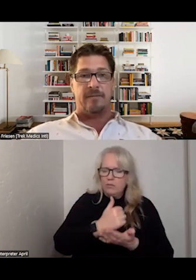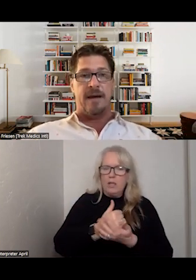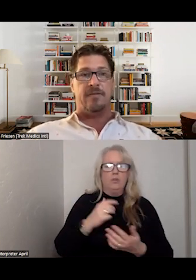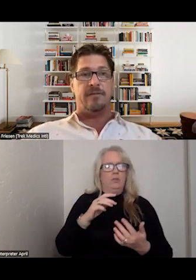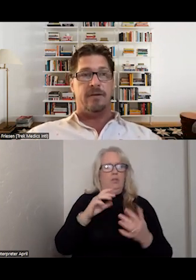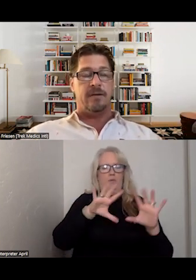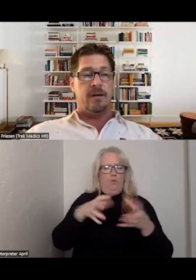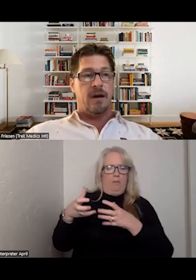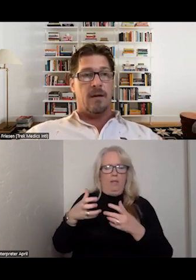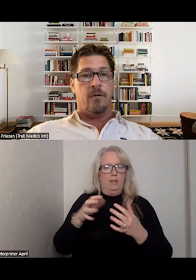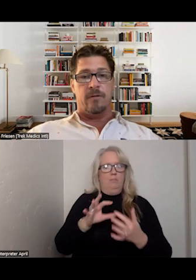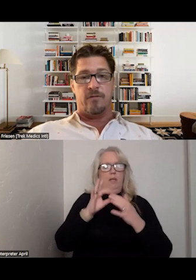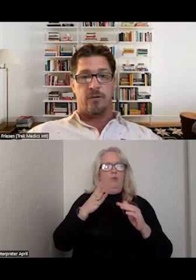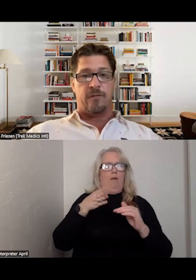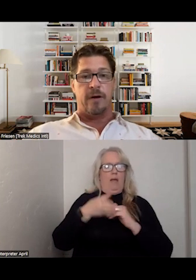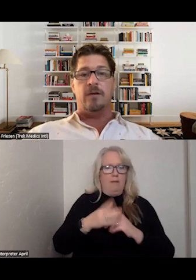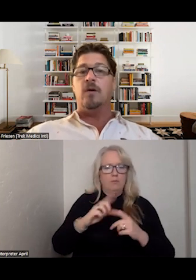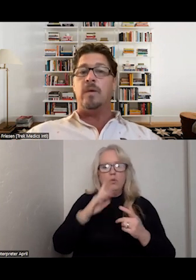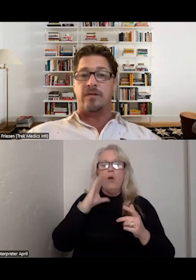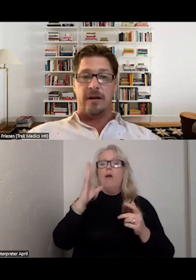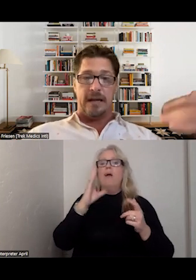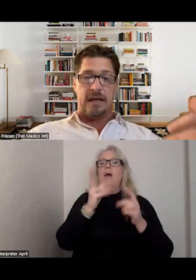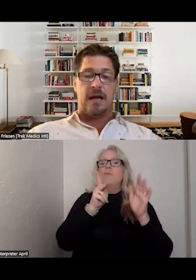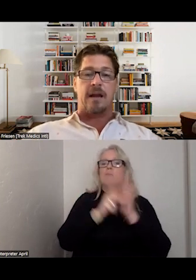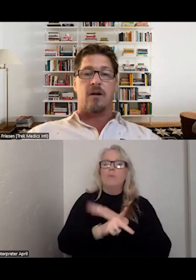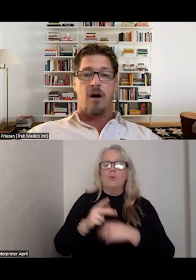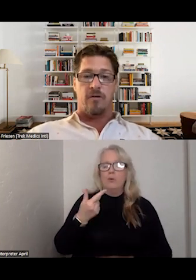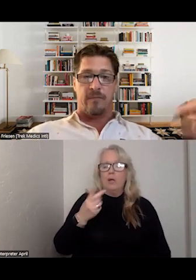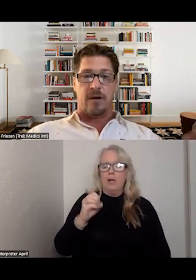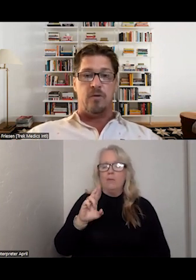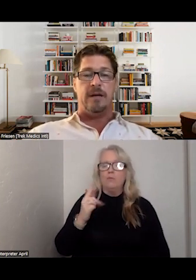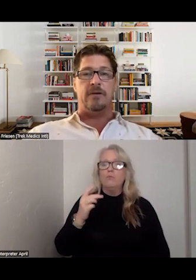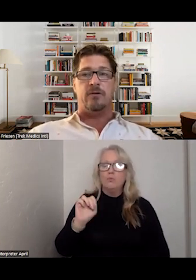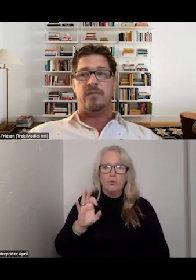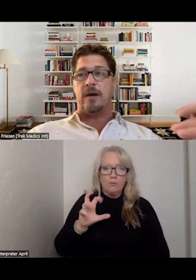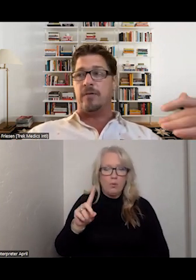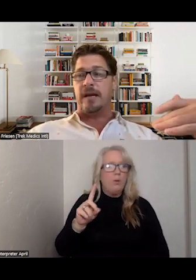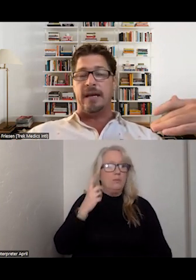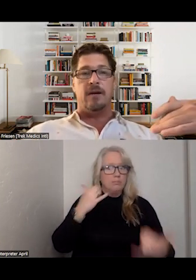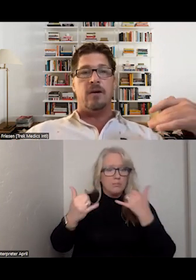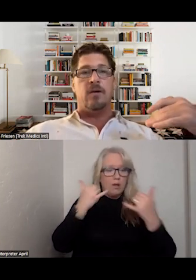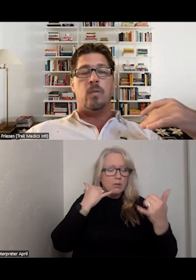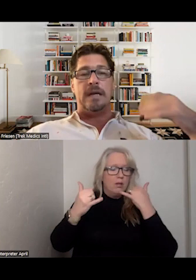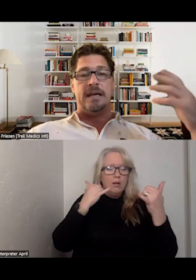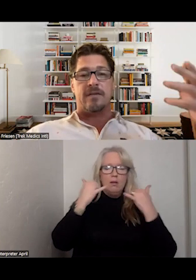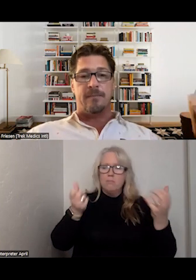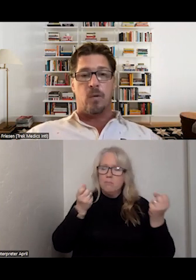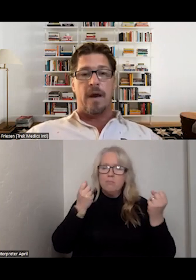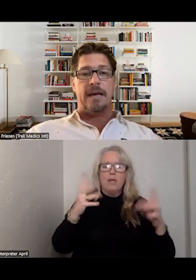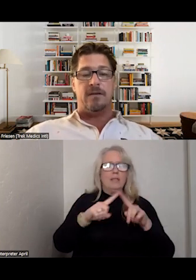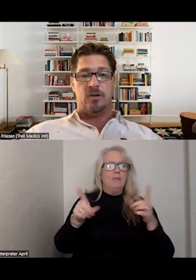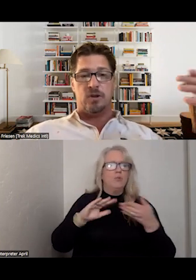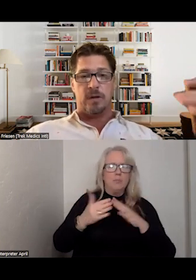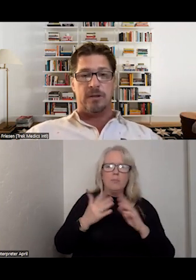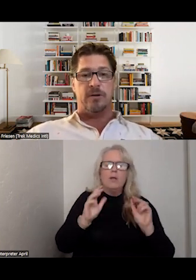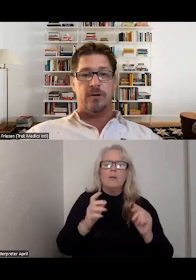the aftermath of the murder of George Floyd, we started getting a lot of calls from community groups that were saying, we need a simple